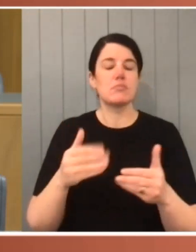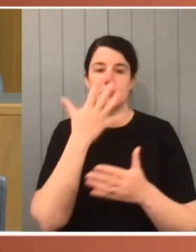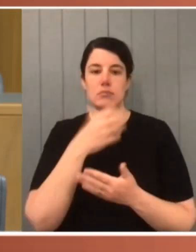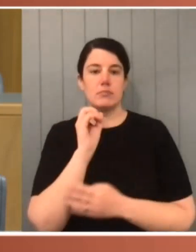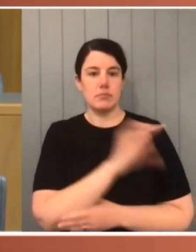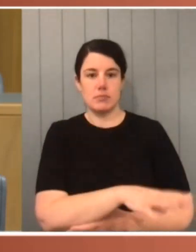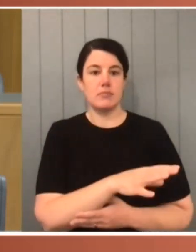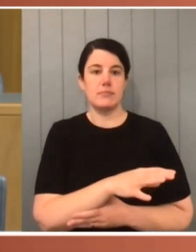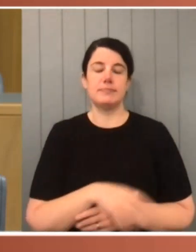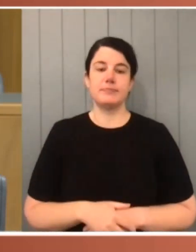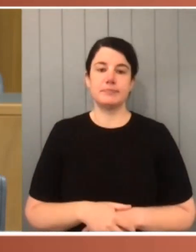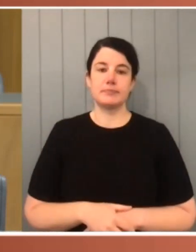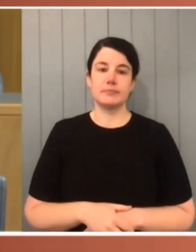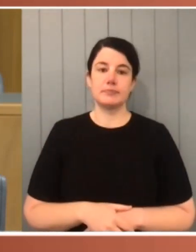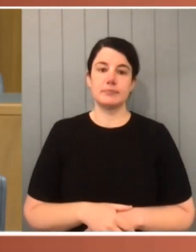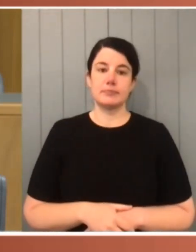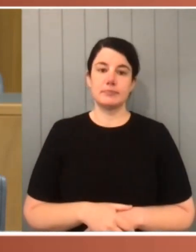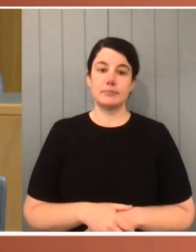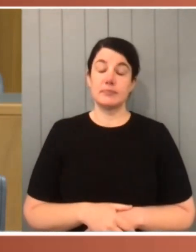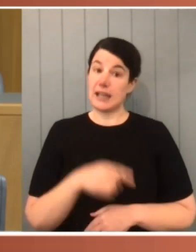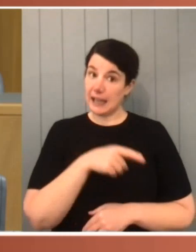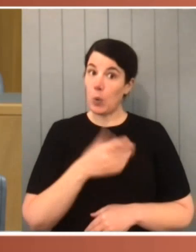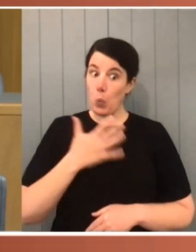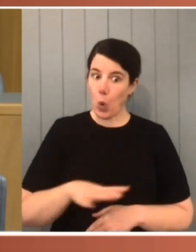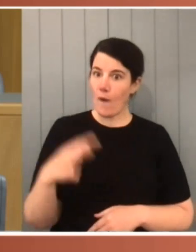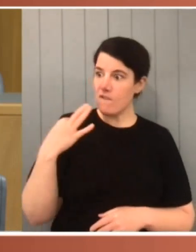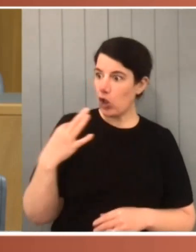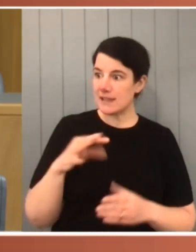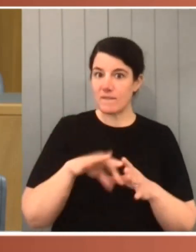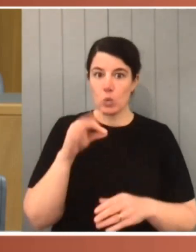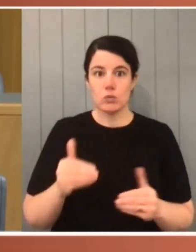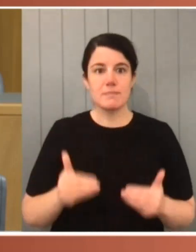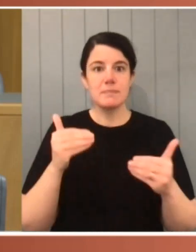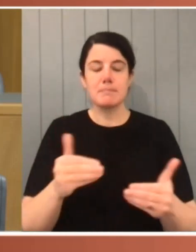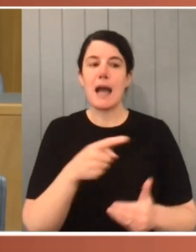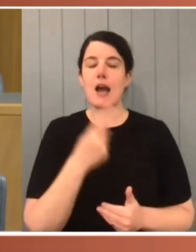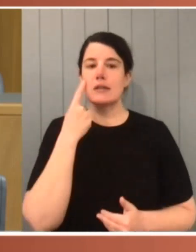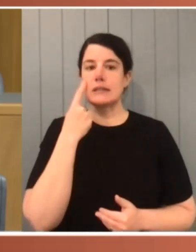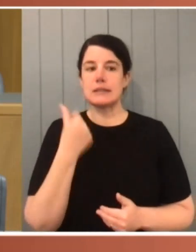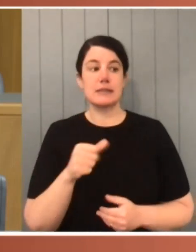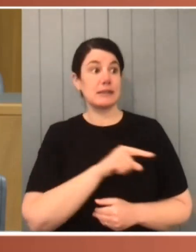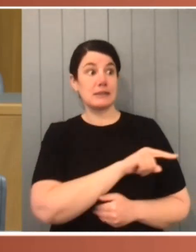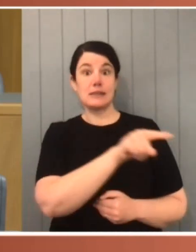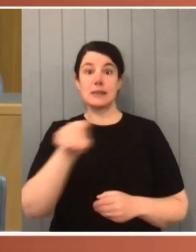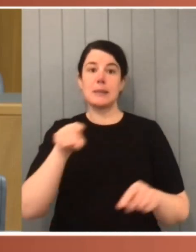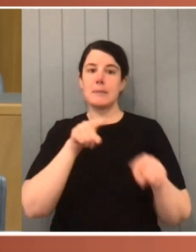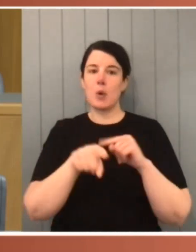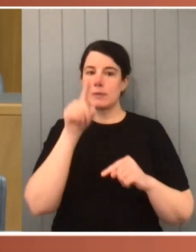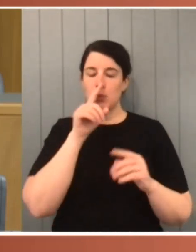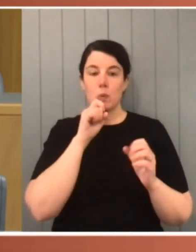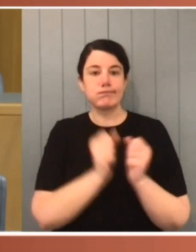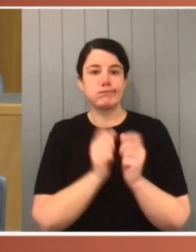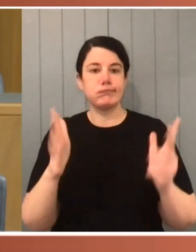election. While he personally favoured voluntary voting, Kennett had been dissuaded from pursuing that course by